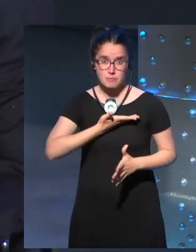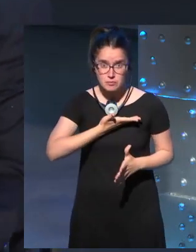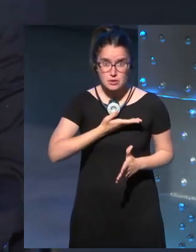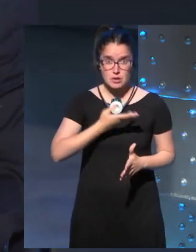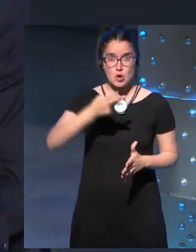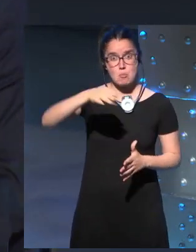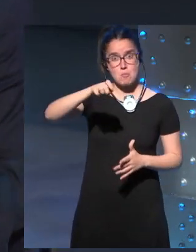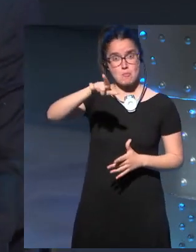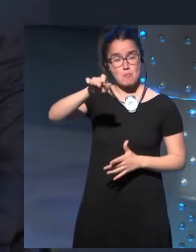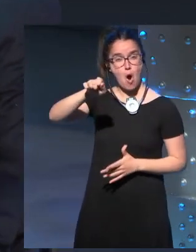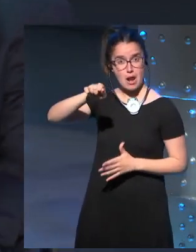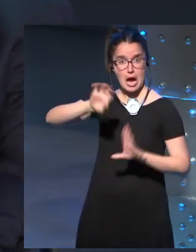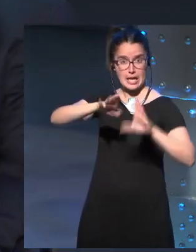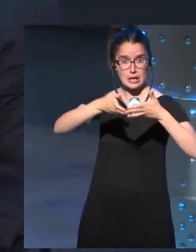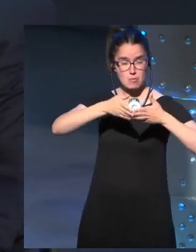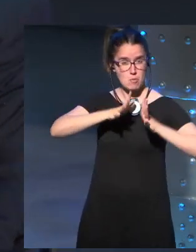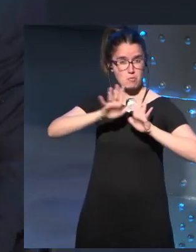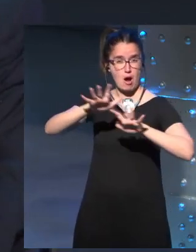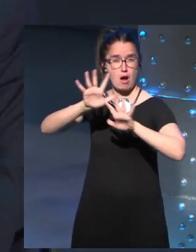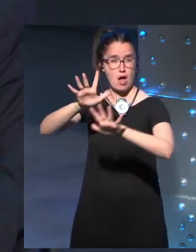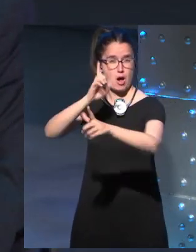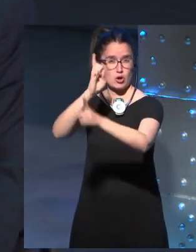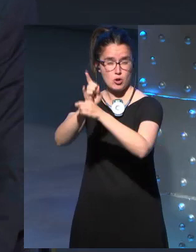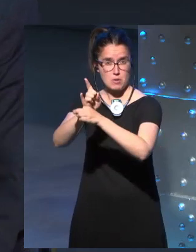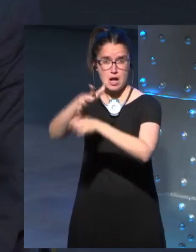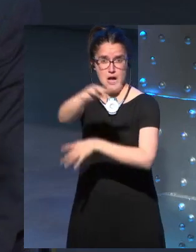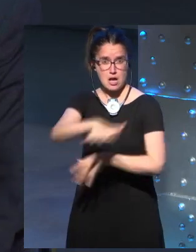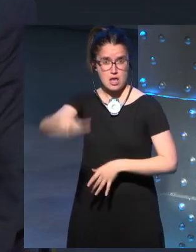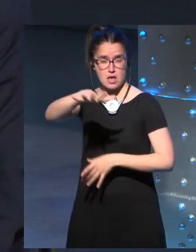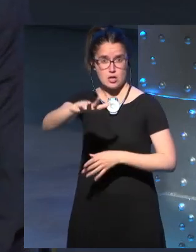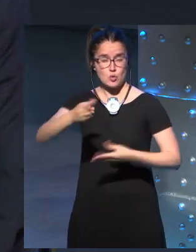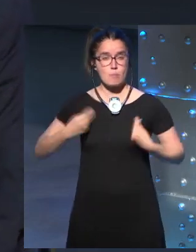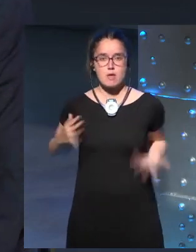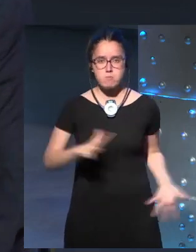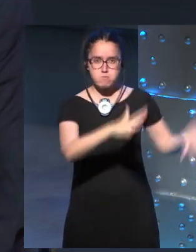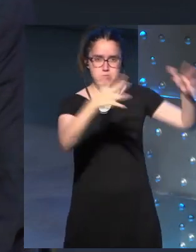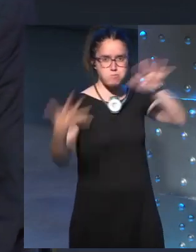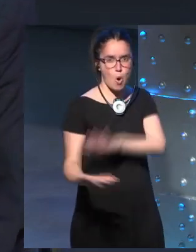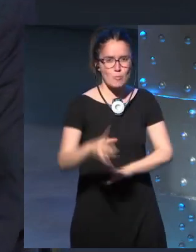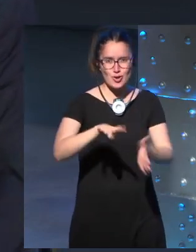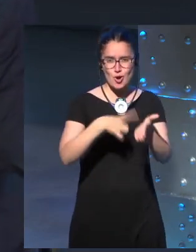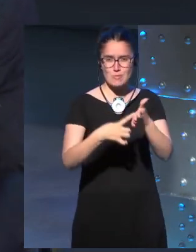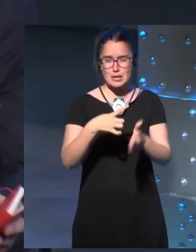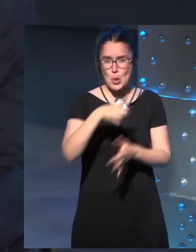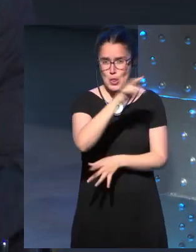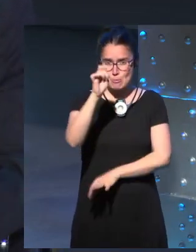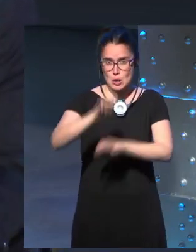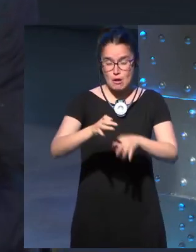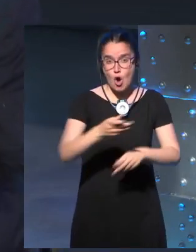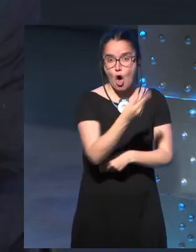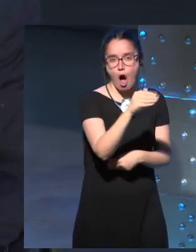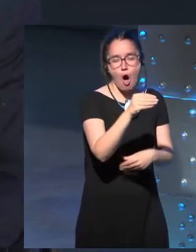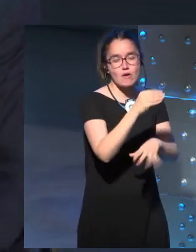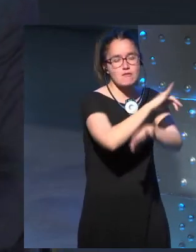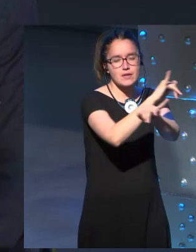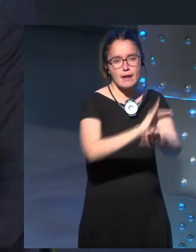all the injuries that he had suffered during the war. His life changed dramatically. He